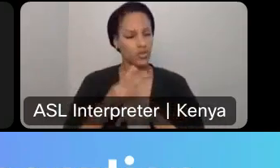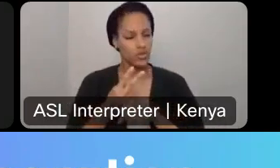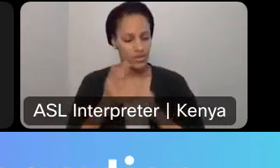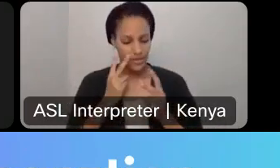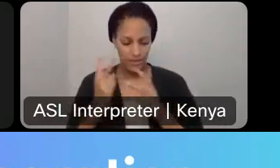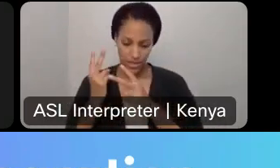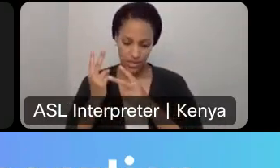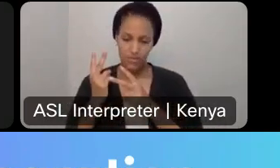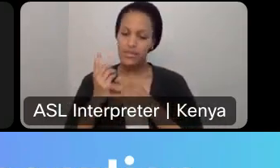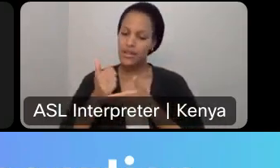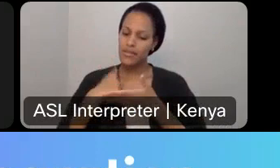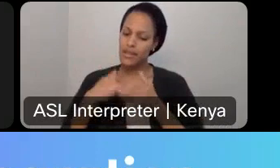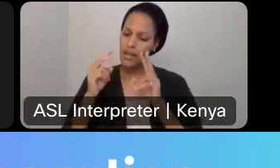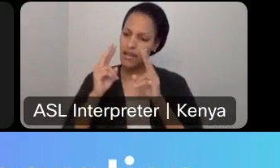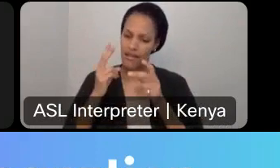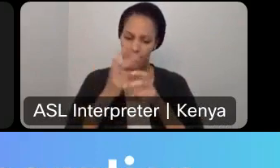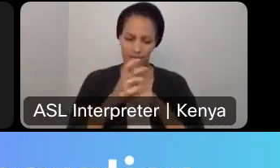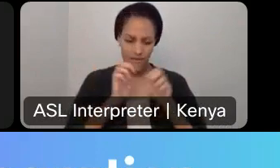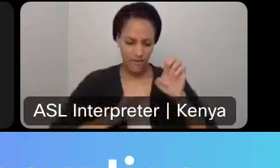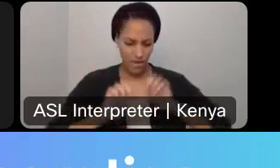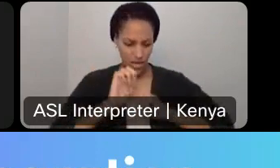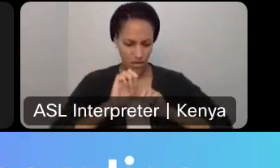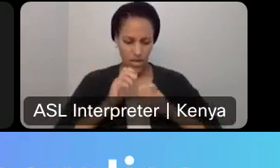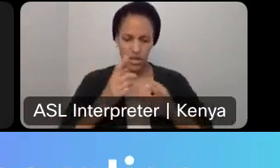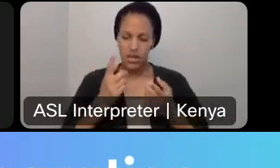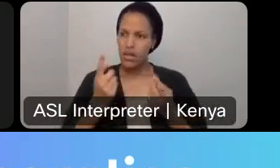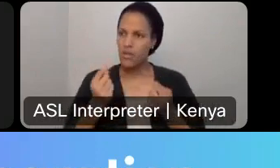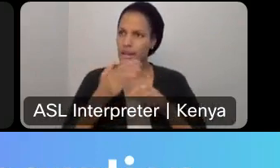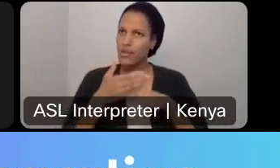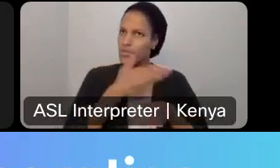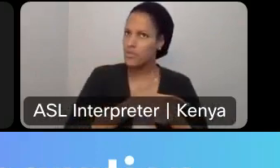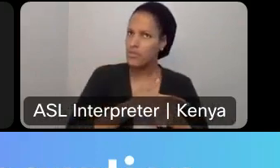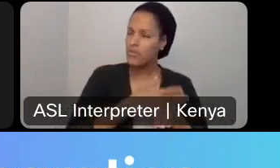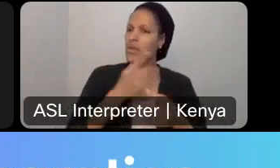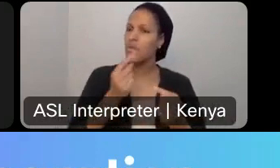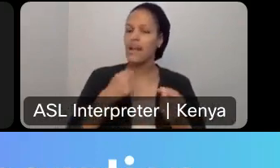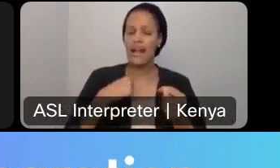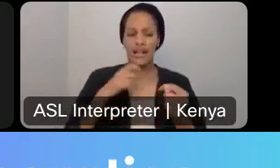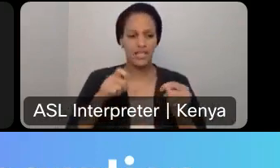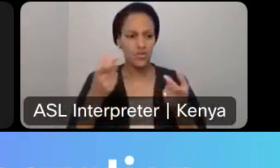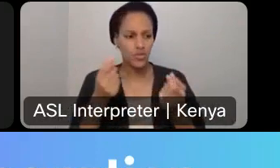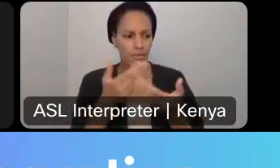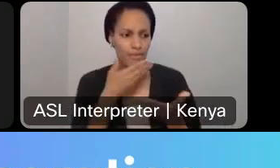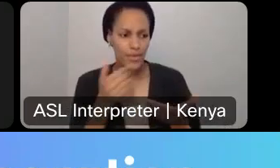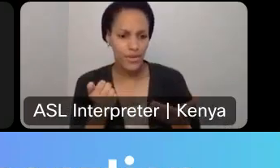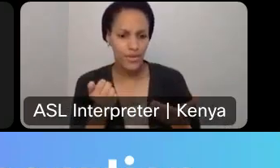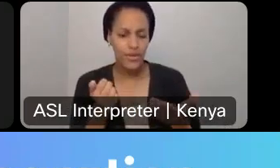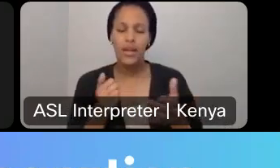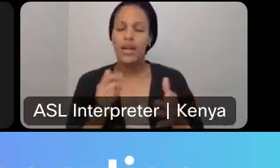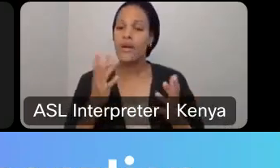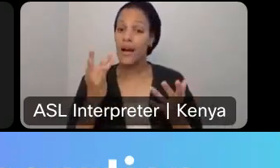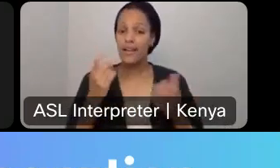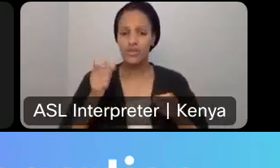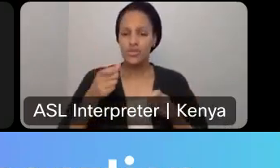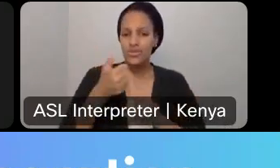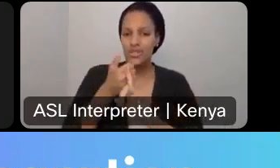help us evaluate what could have gone better and what we need to do better so that we can feel more prepared